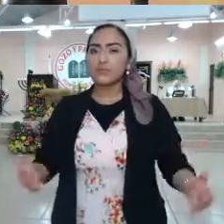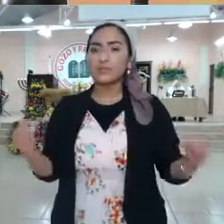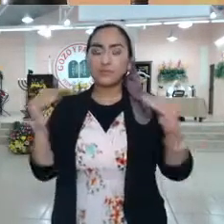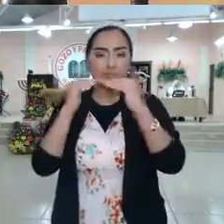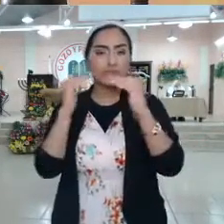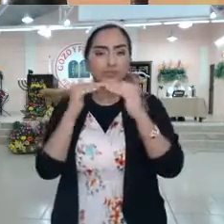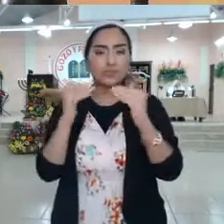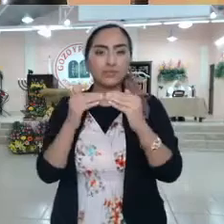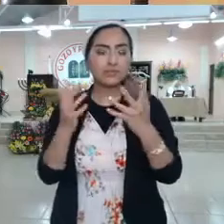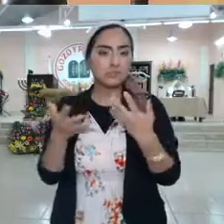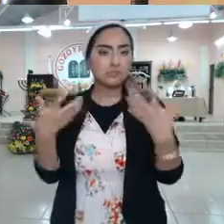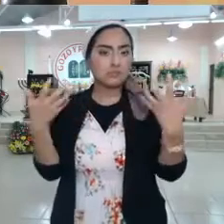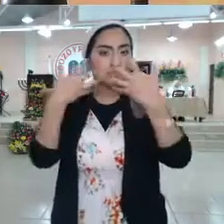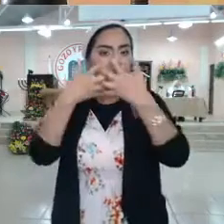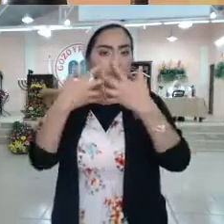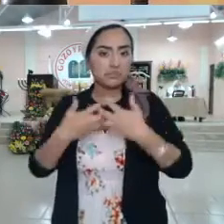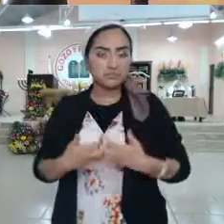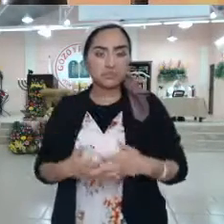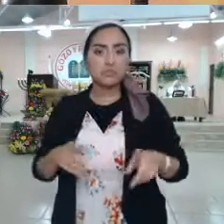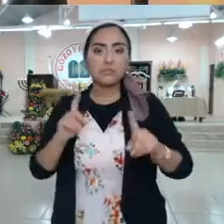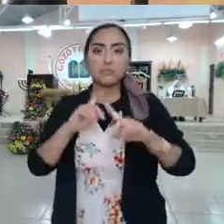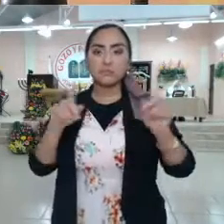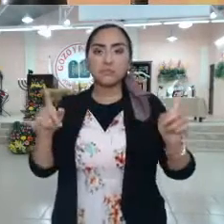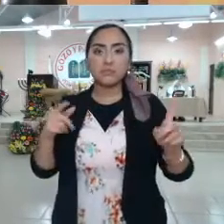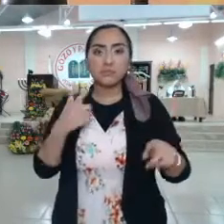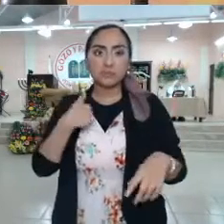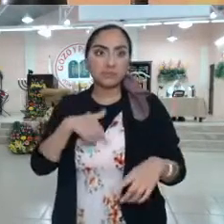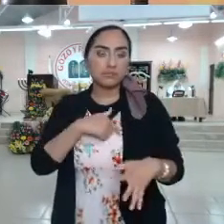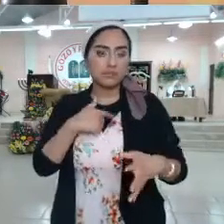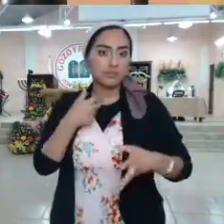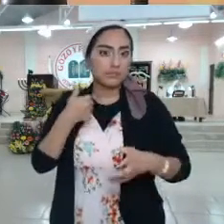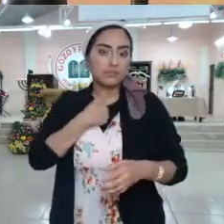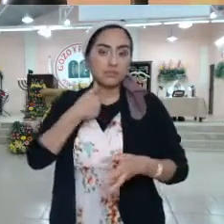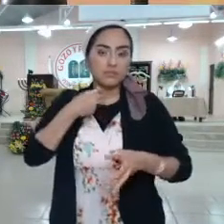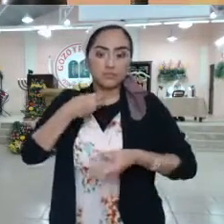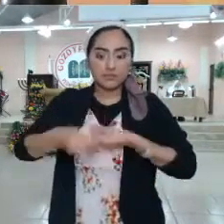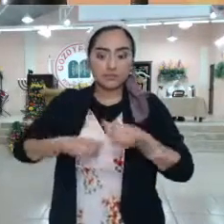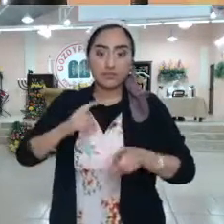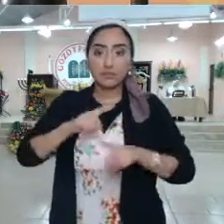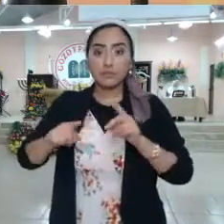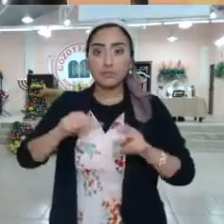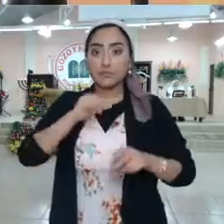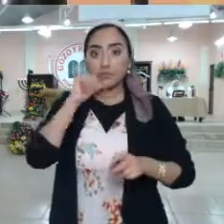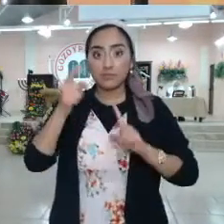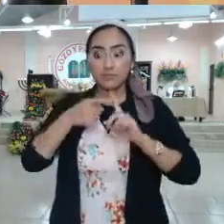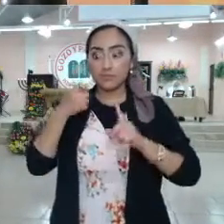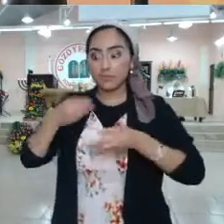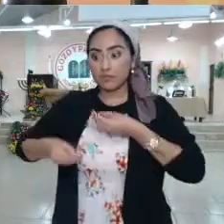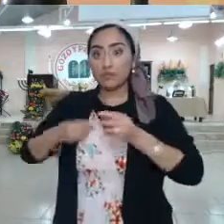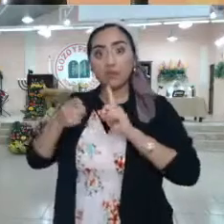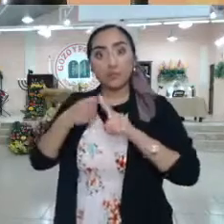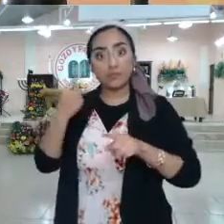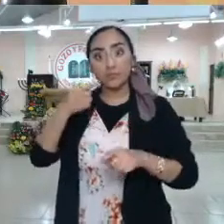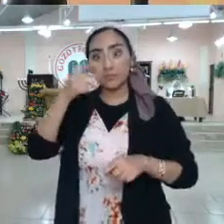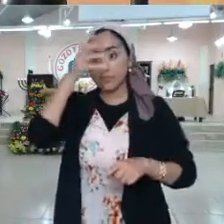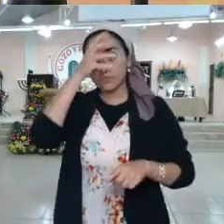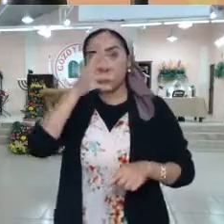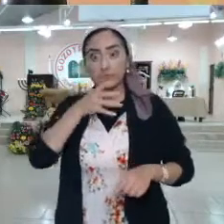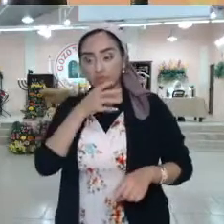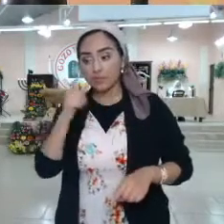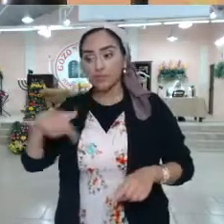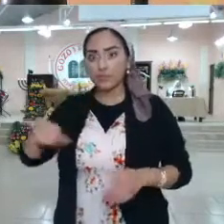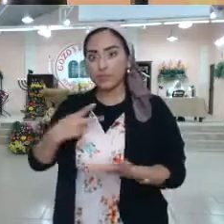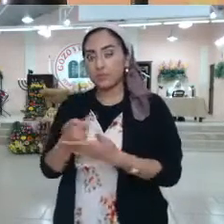Many things have to do with this, many things. But we have that on our genes, but not as a heritage, because sometimes